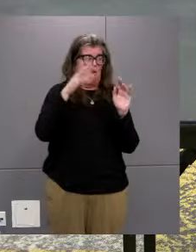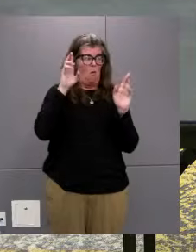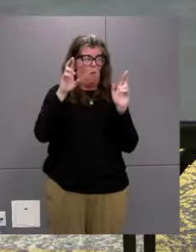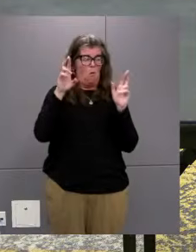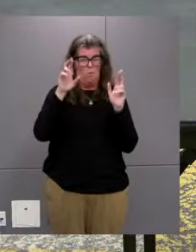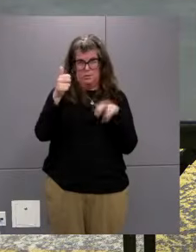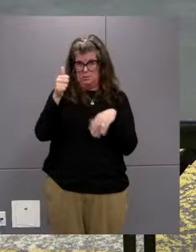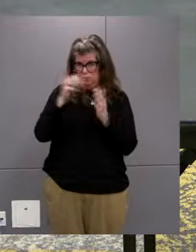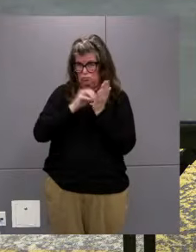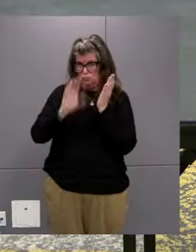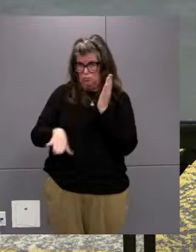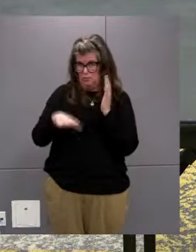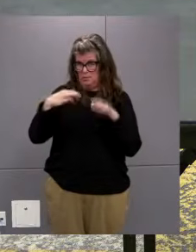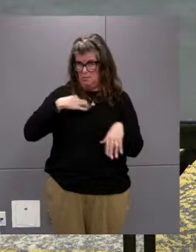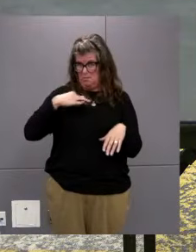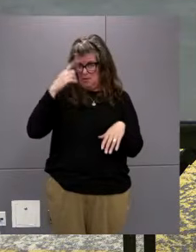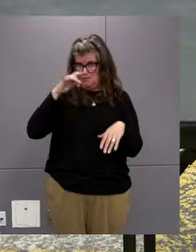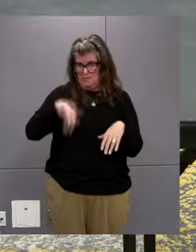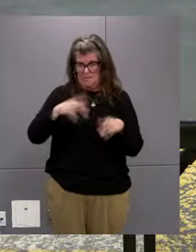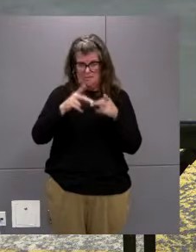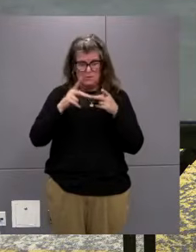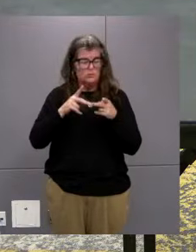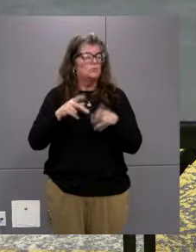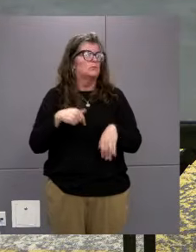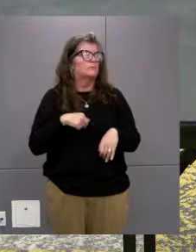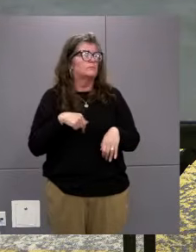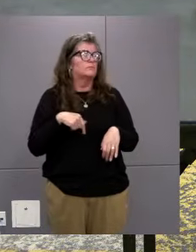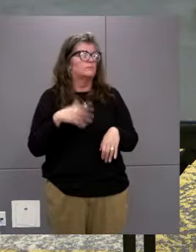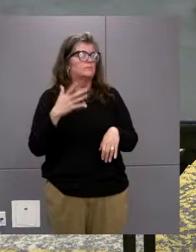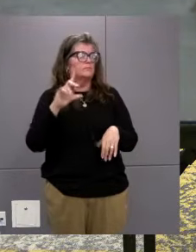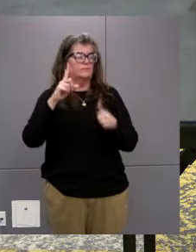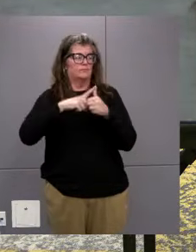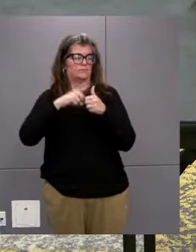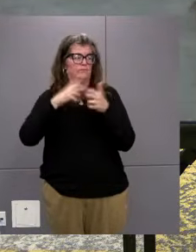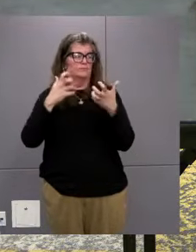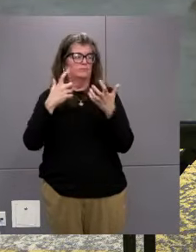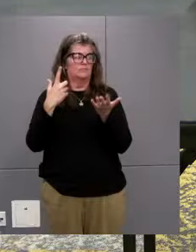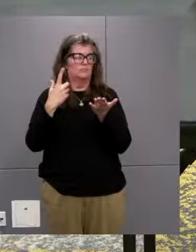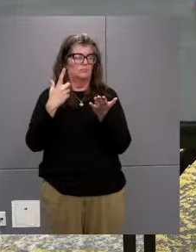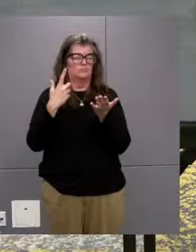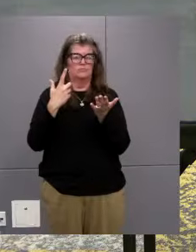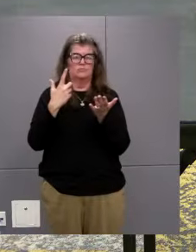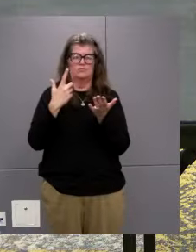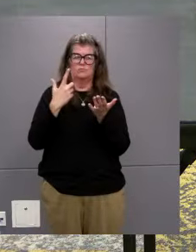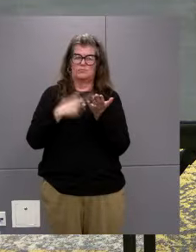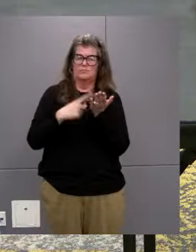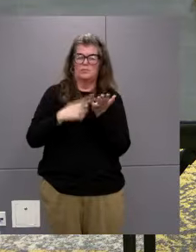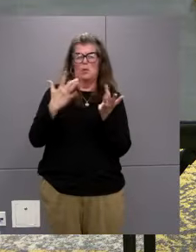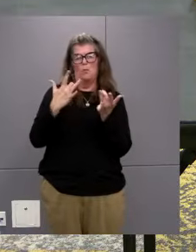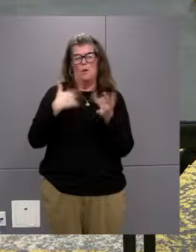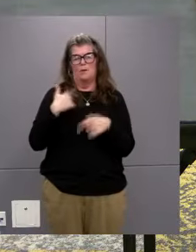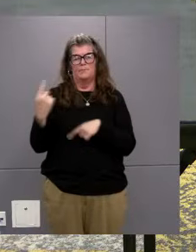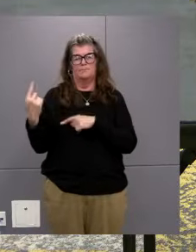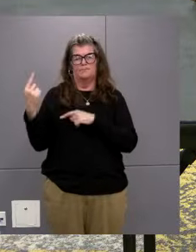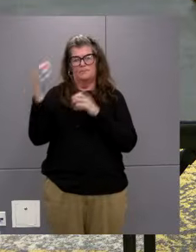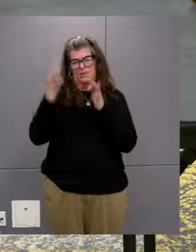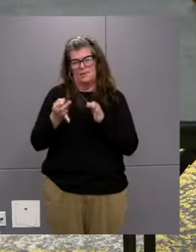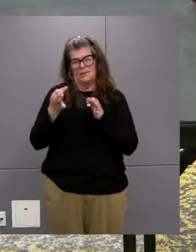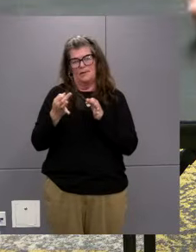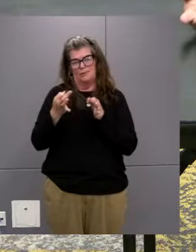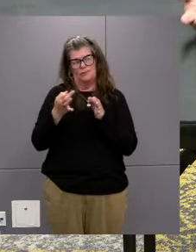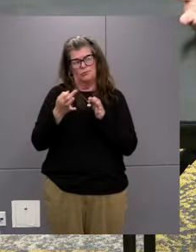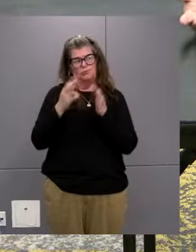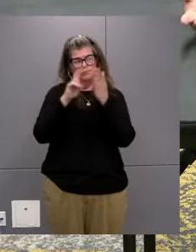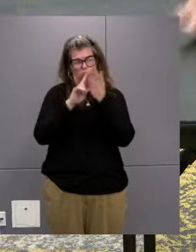competition. First, I want to talk about when I came to Mott. So it's pretty obvious I